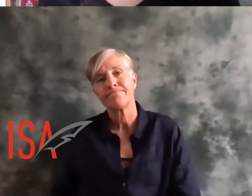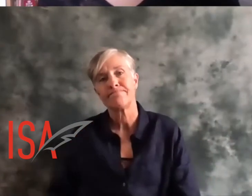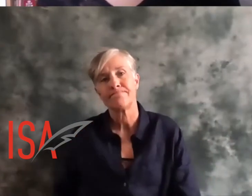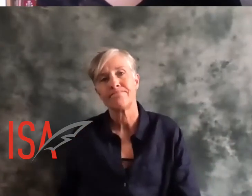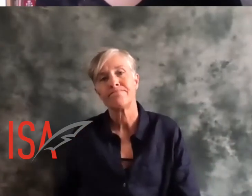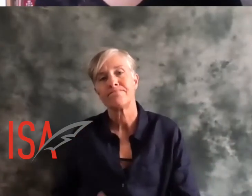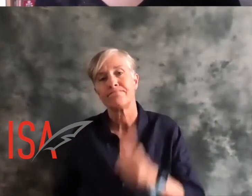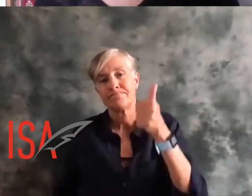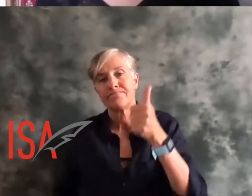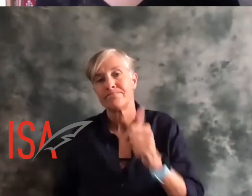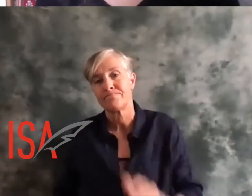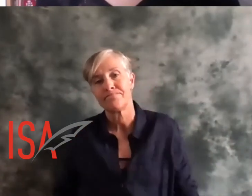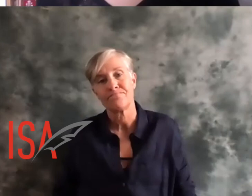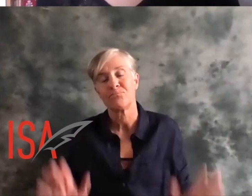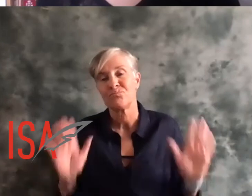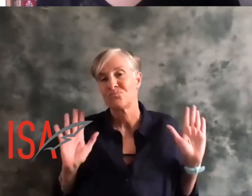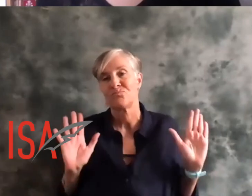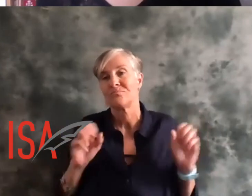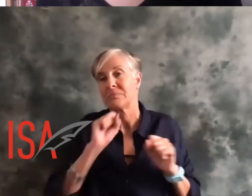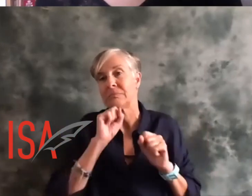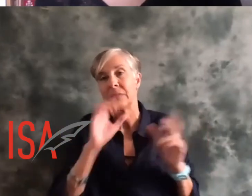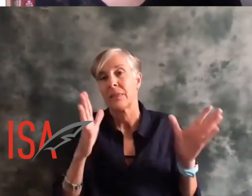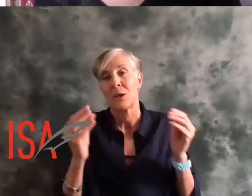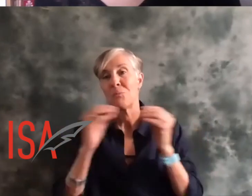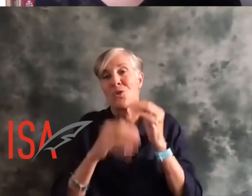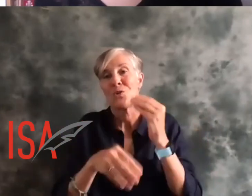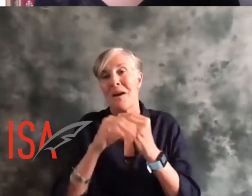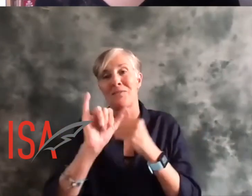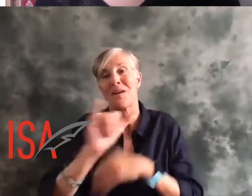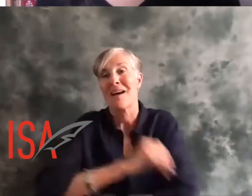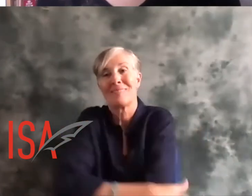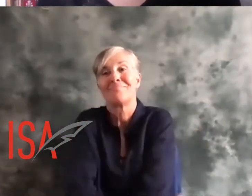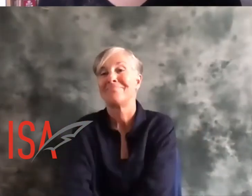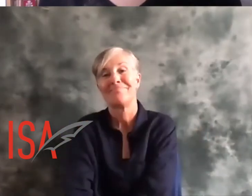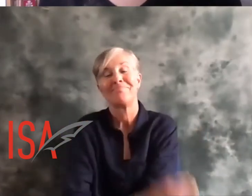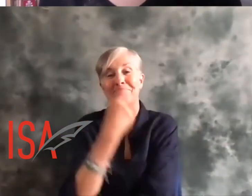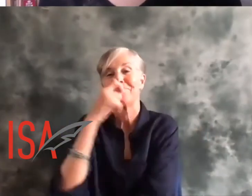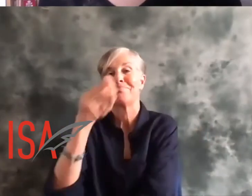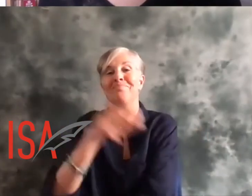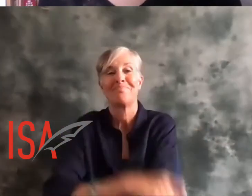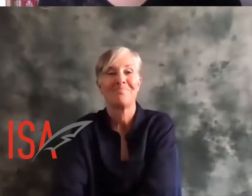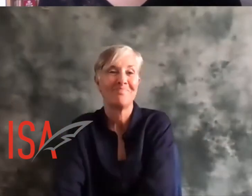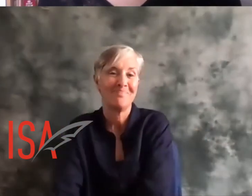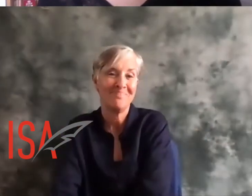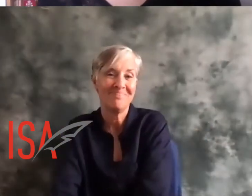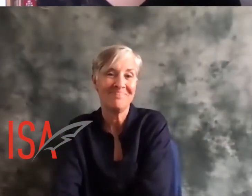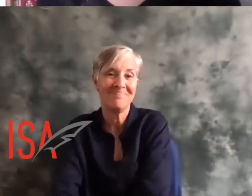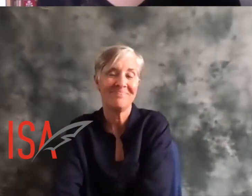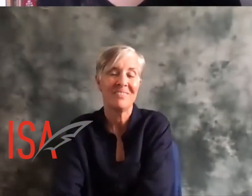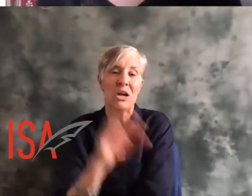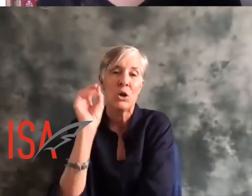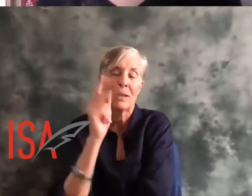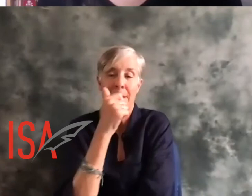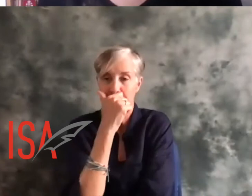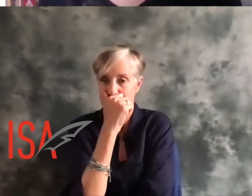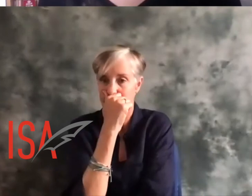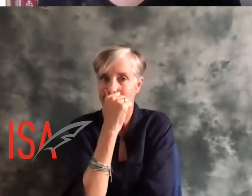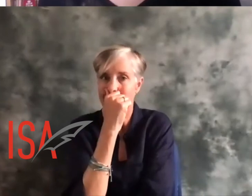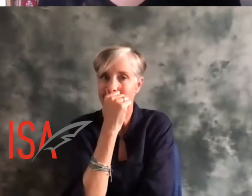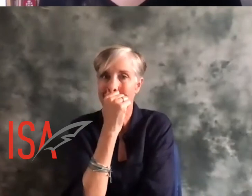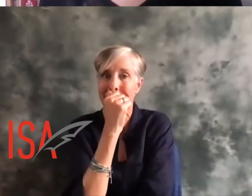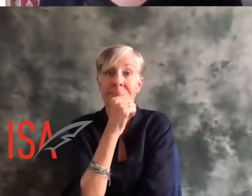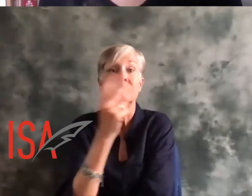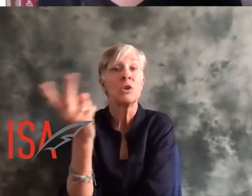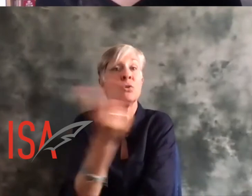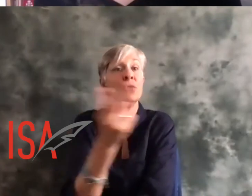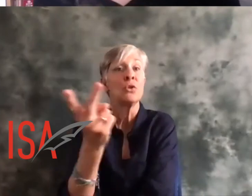Very true. Yeah, I have nothing more to add to that. Okay, so will you